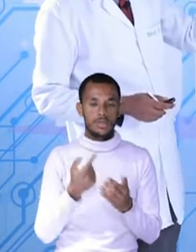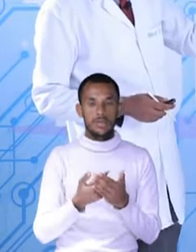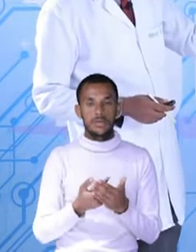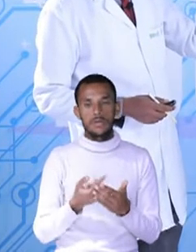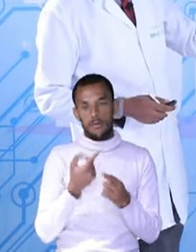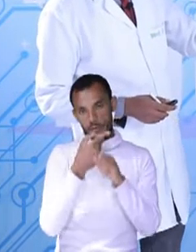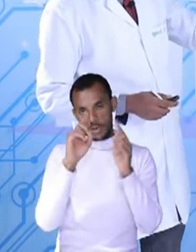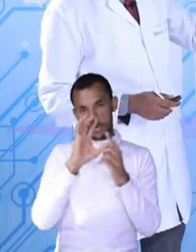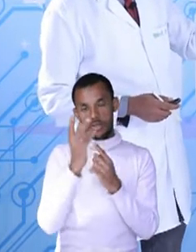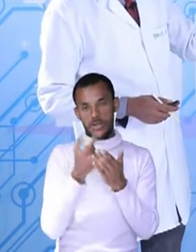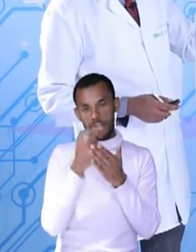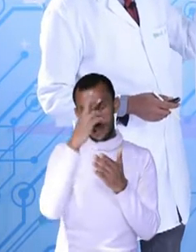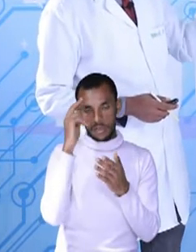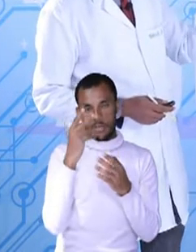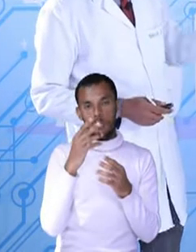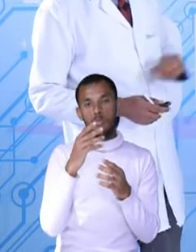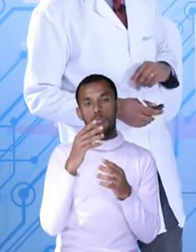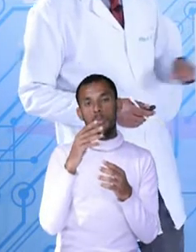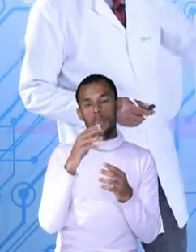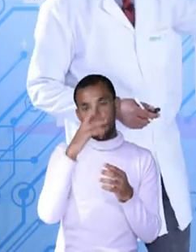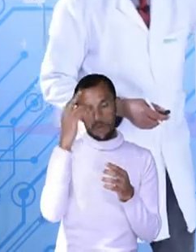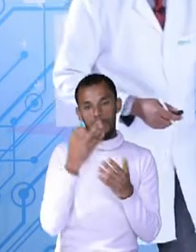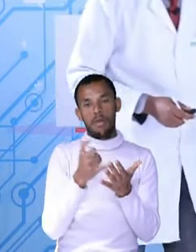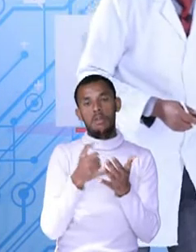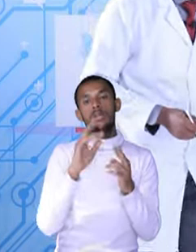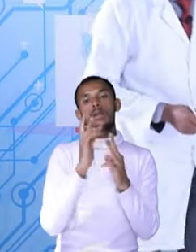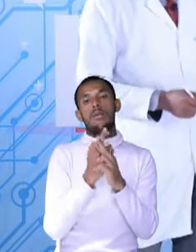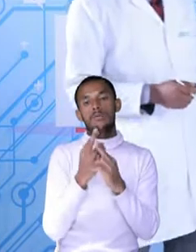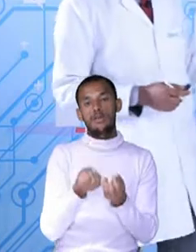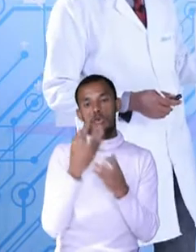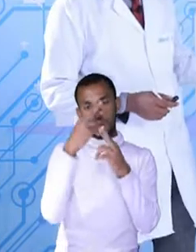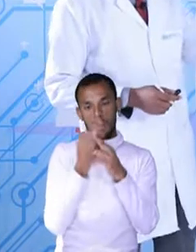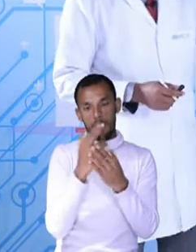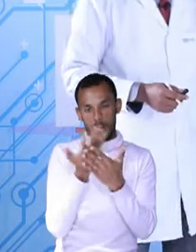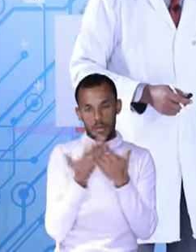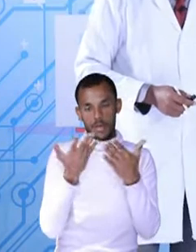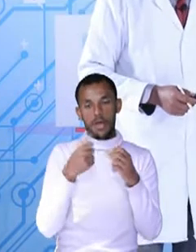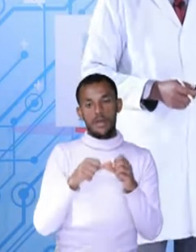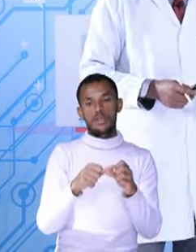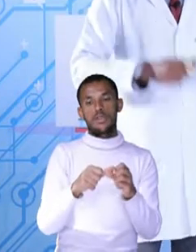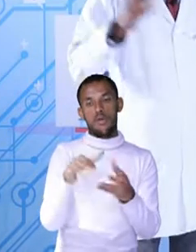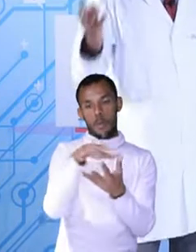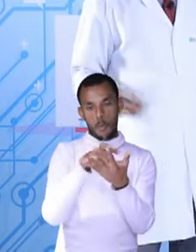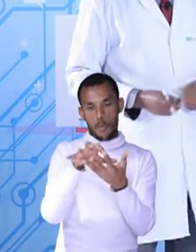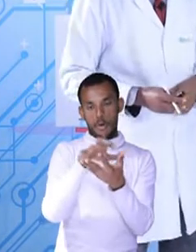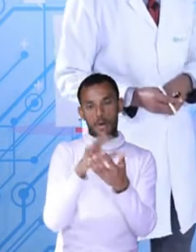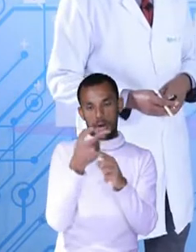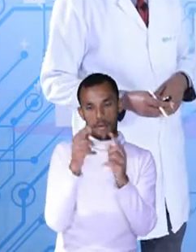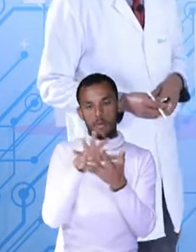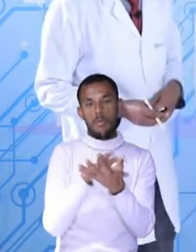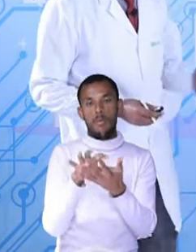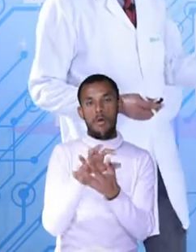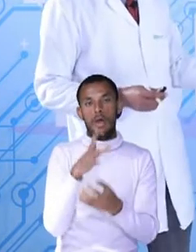the reason is why, because of its reactivity. The most reactive element exists in the forms of compounds, in different